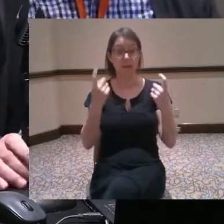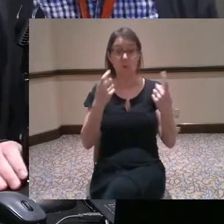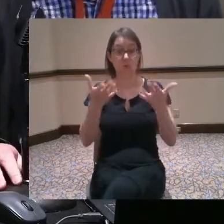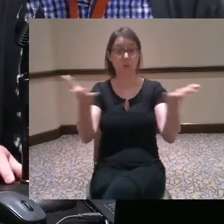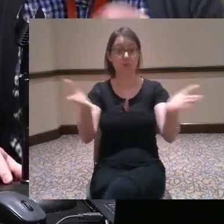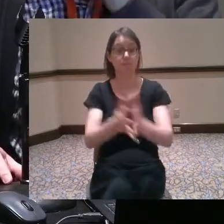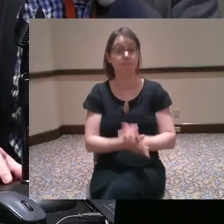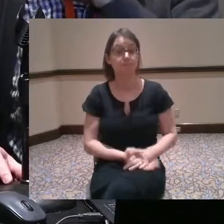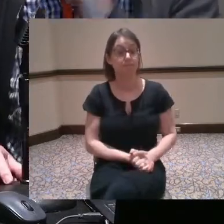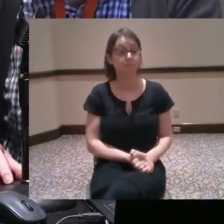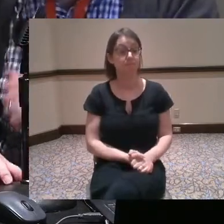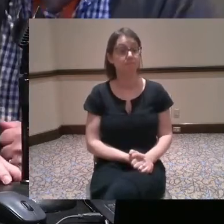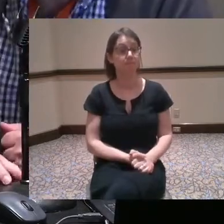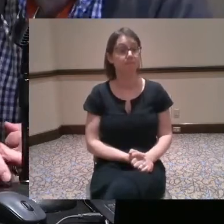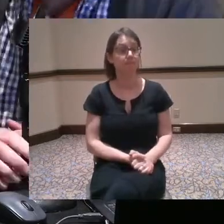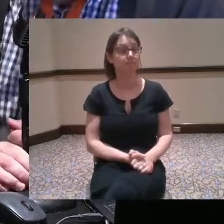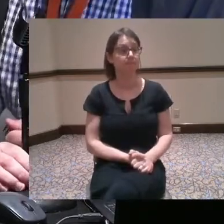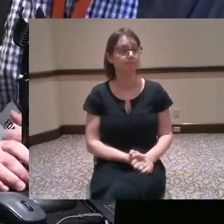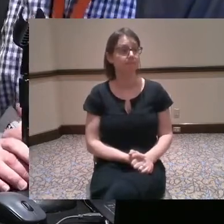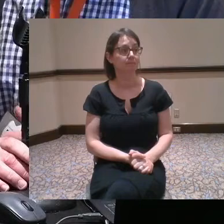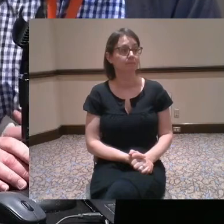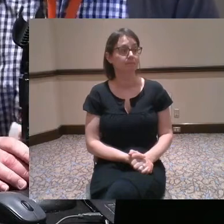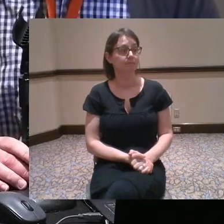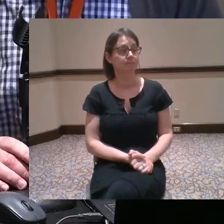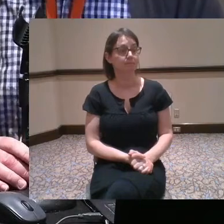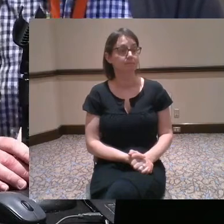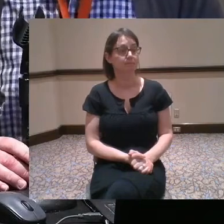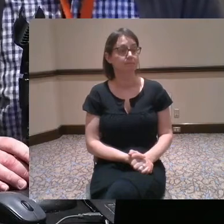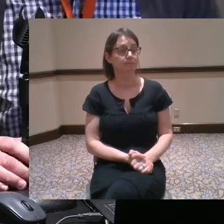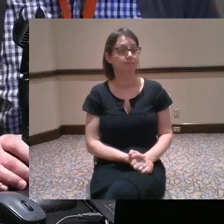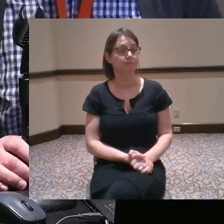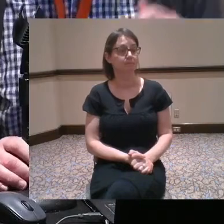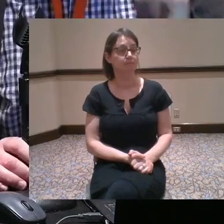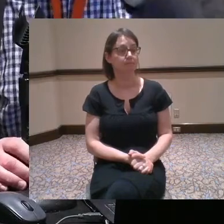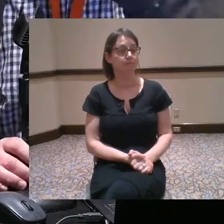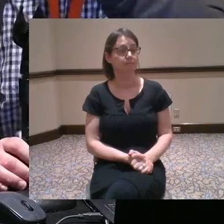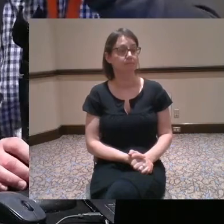questions, please. You got to talk right into the mic.